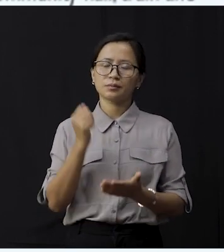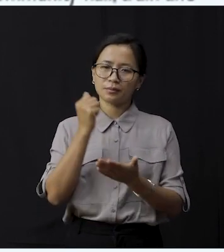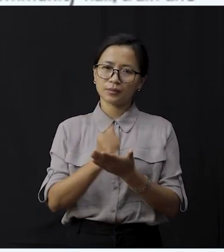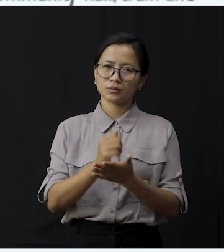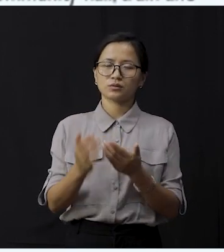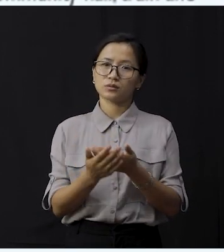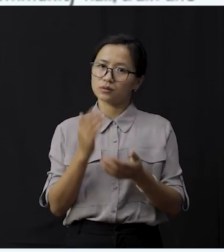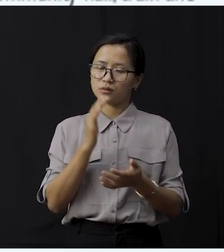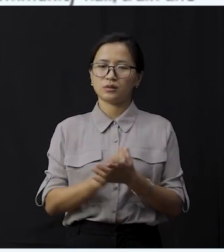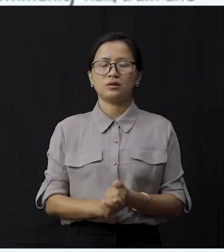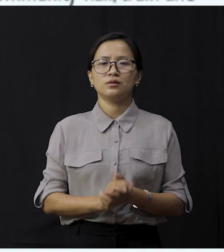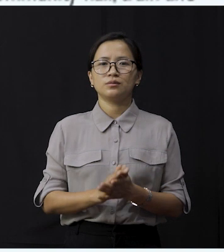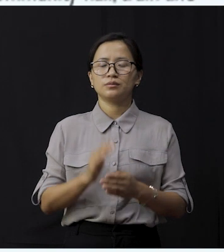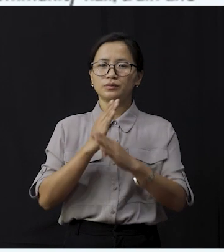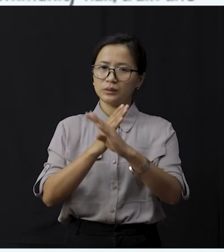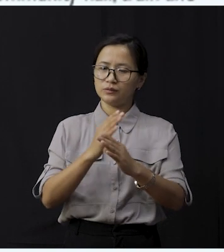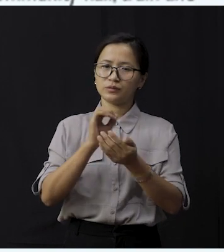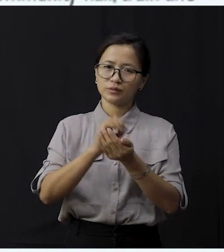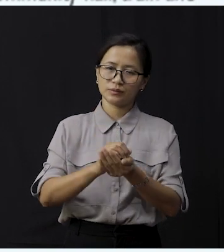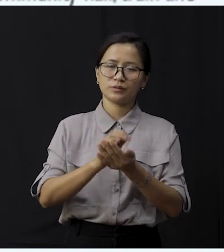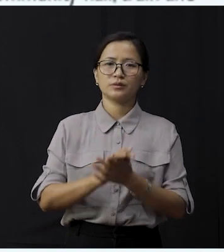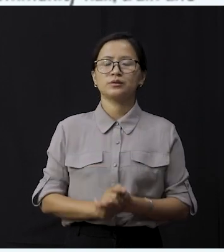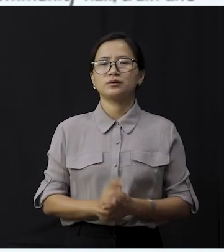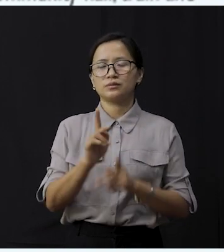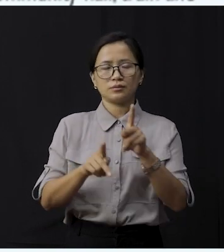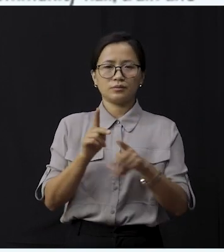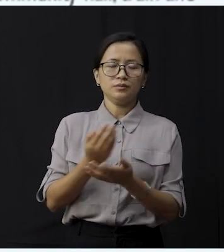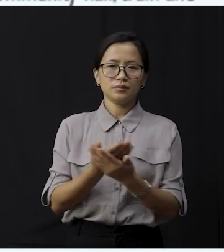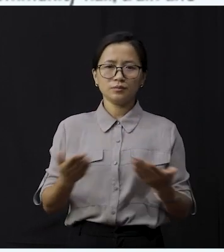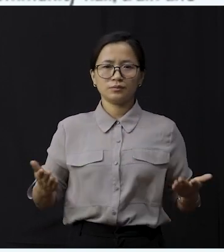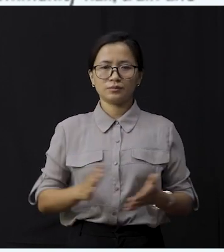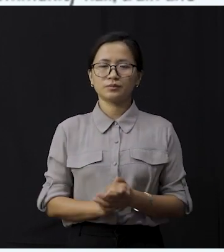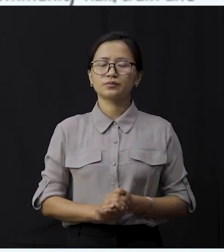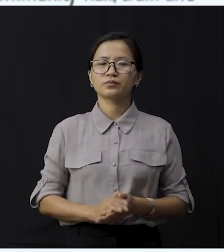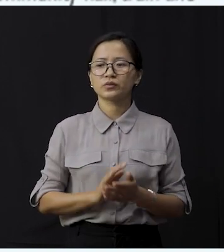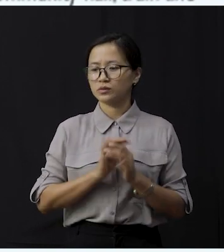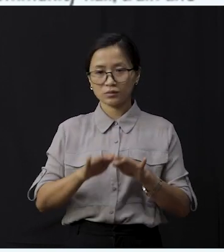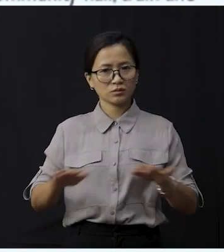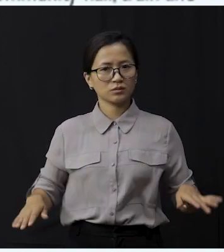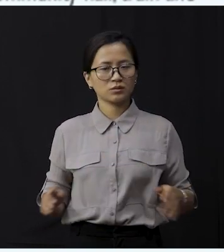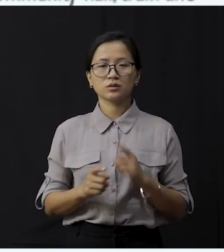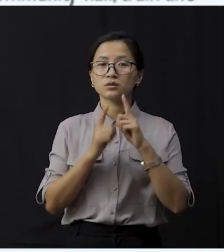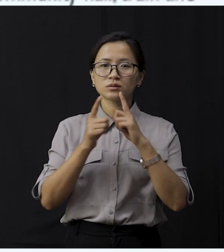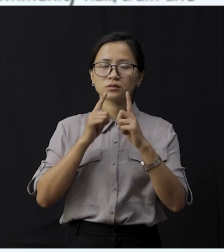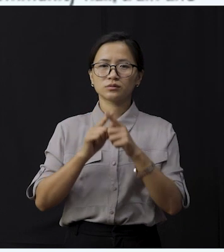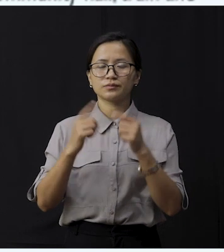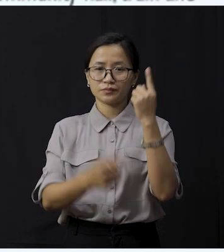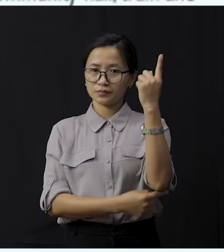also prevent other from damaging this public property. So students, we have come to the end of the